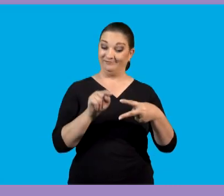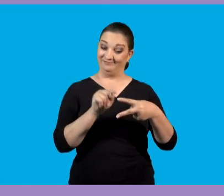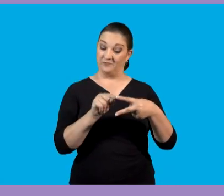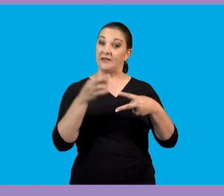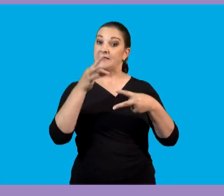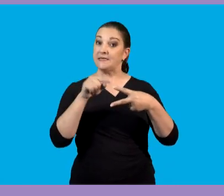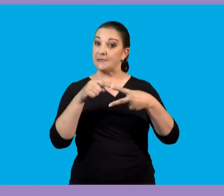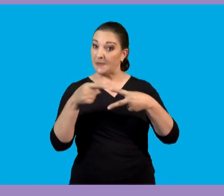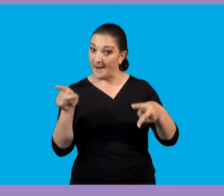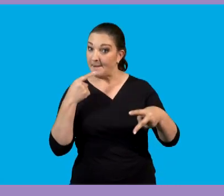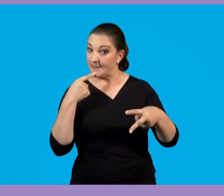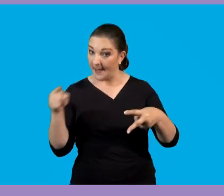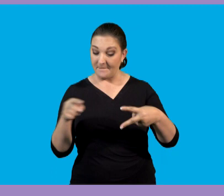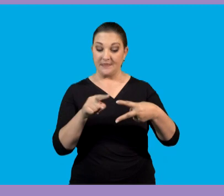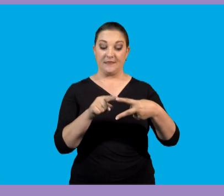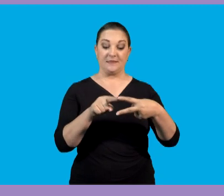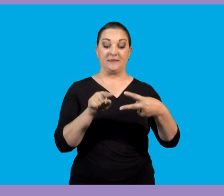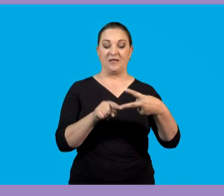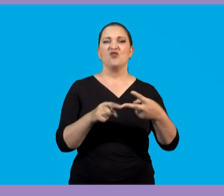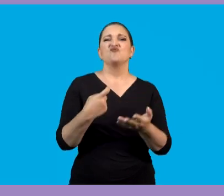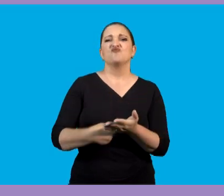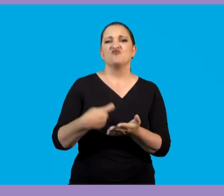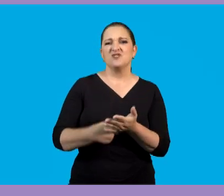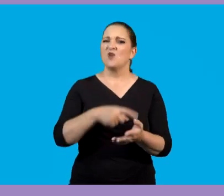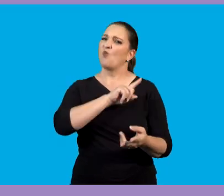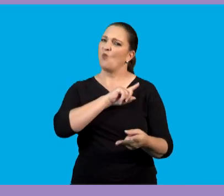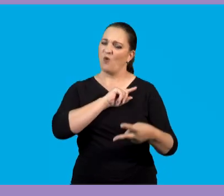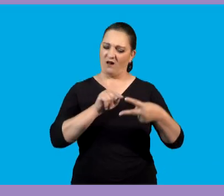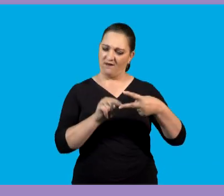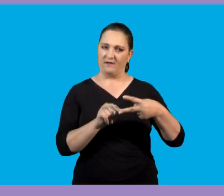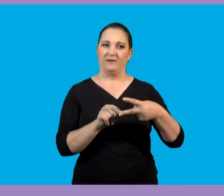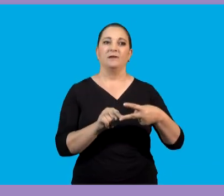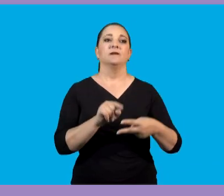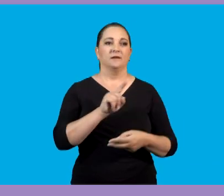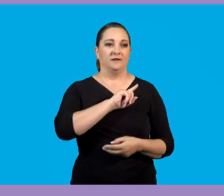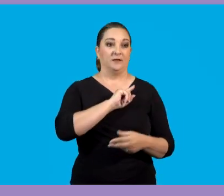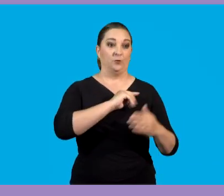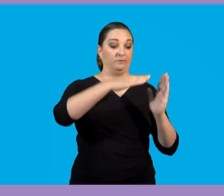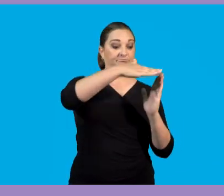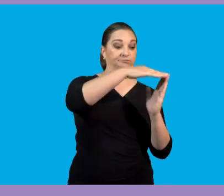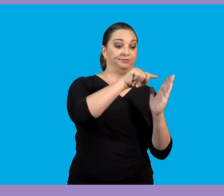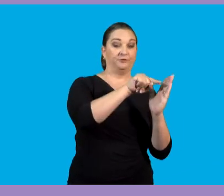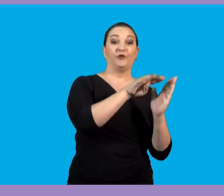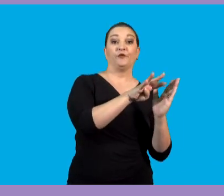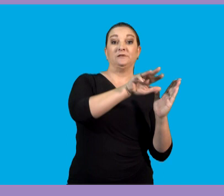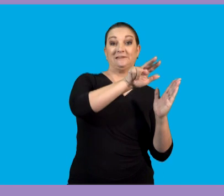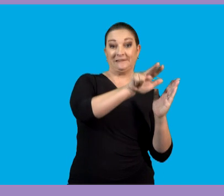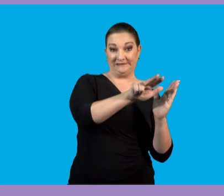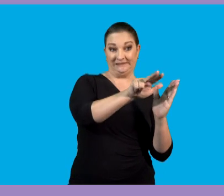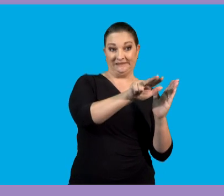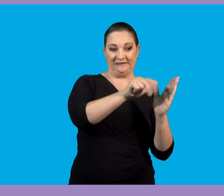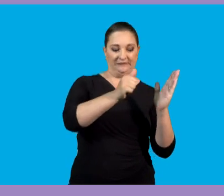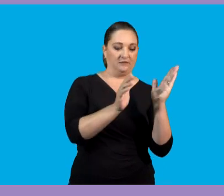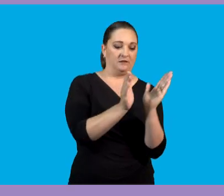Now, this triangle ABC, we have been given the interior angle of A, which is 48 degrees, and the other interior angle of